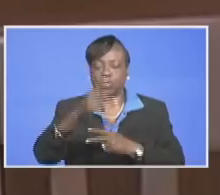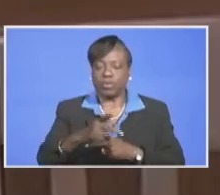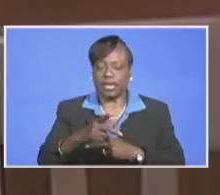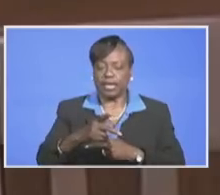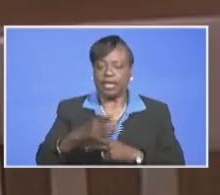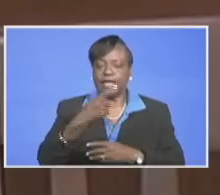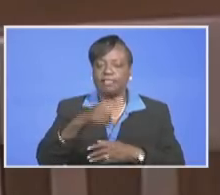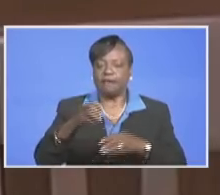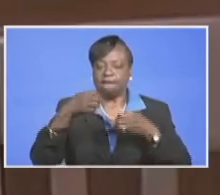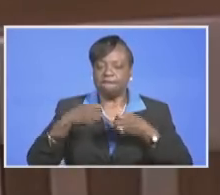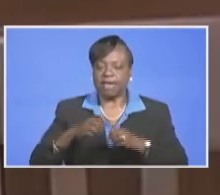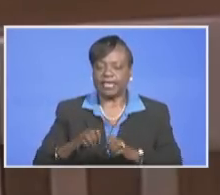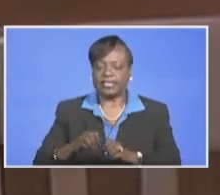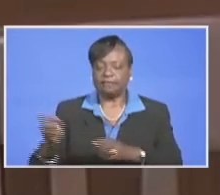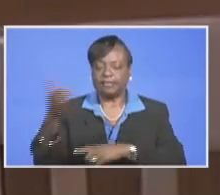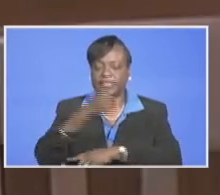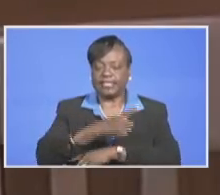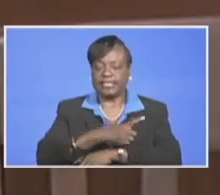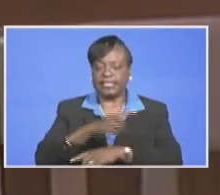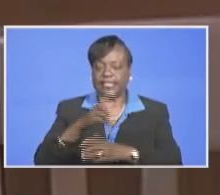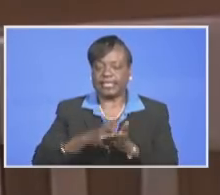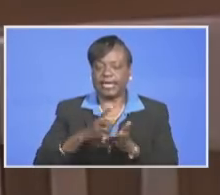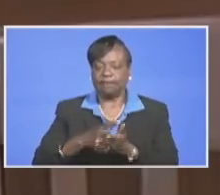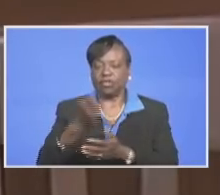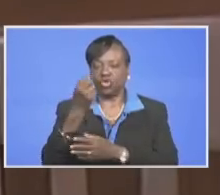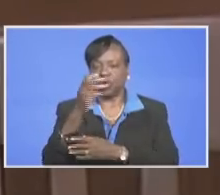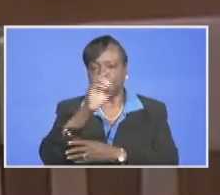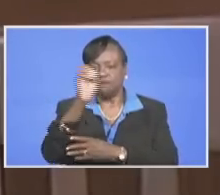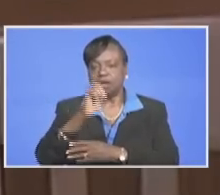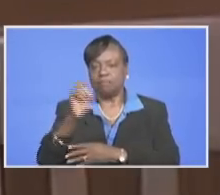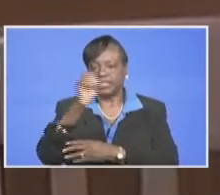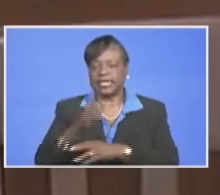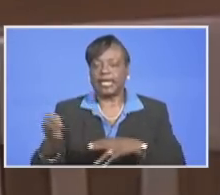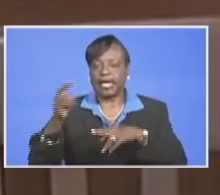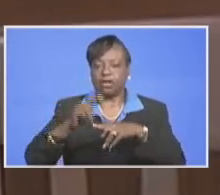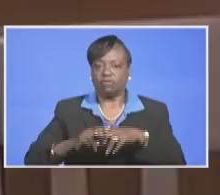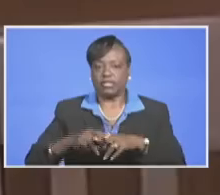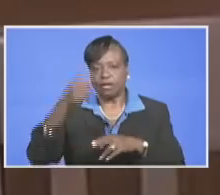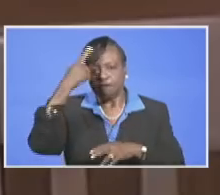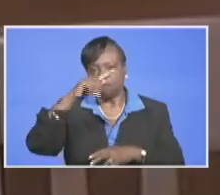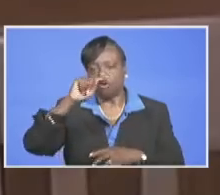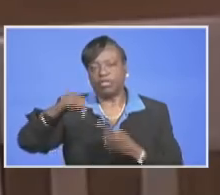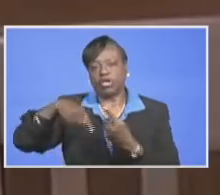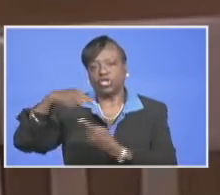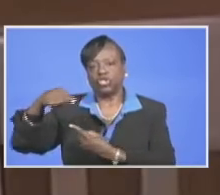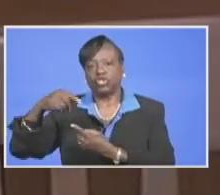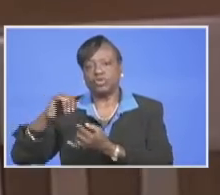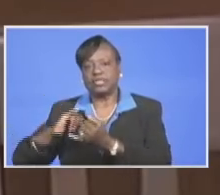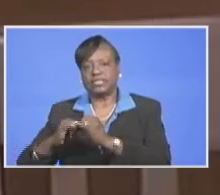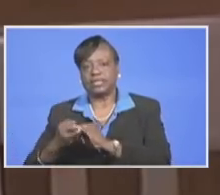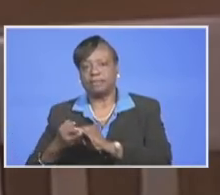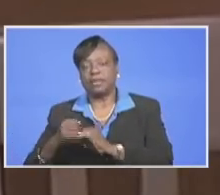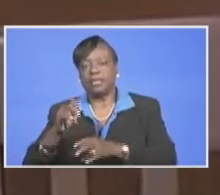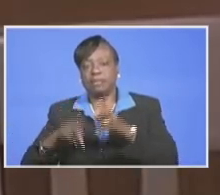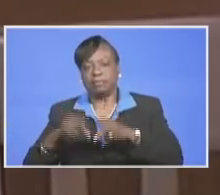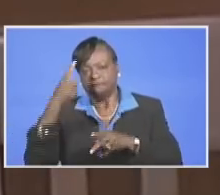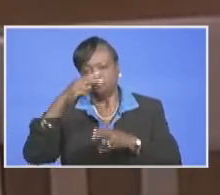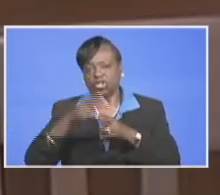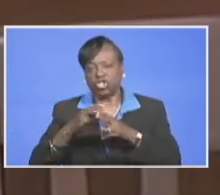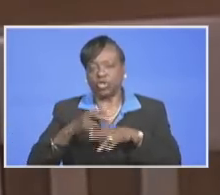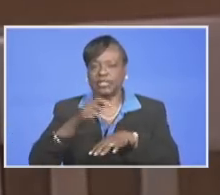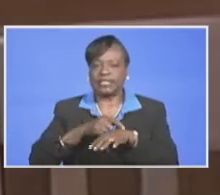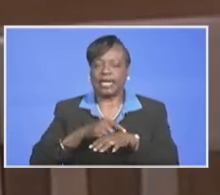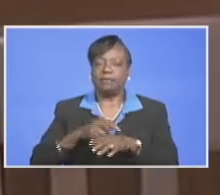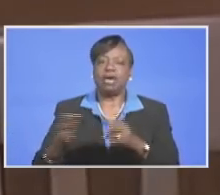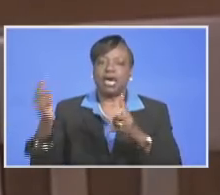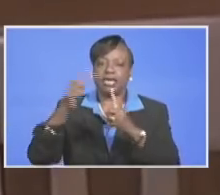the effective date of the 12% increase for the tourism sector for a short period, I think until